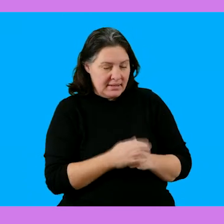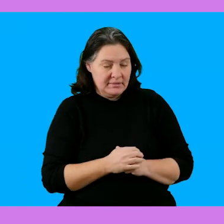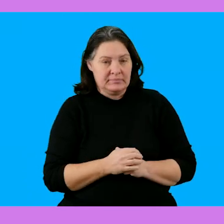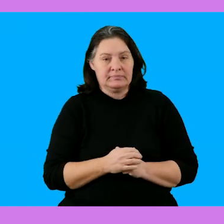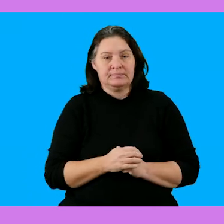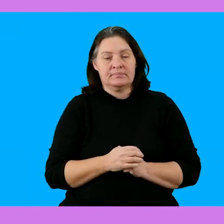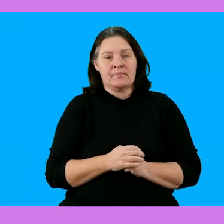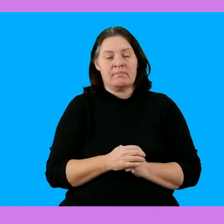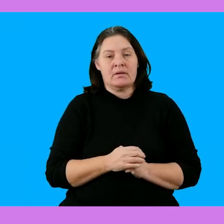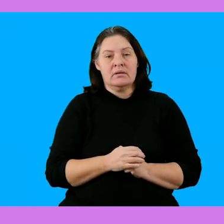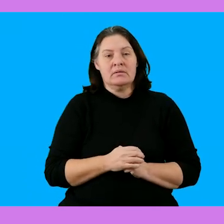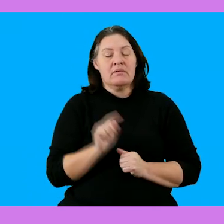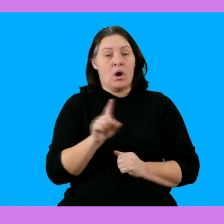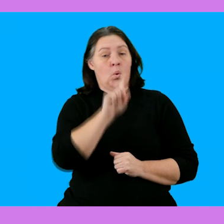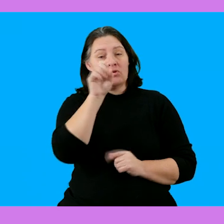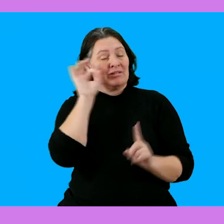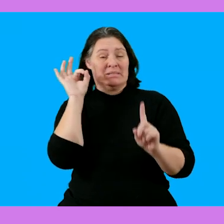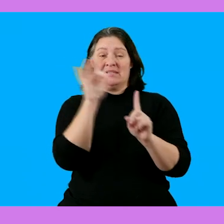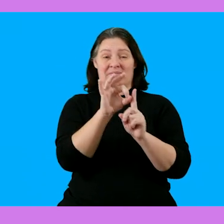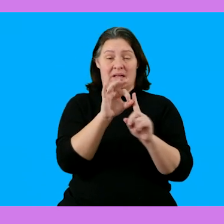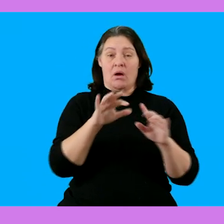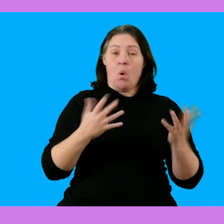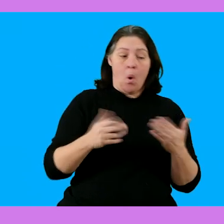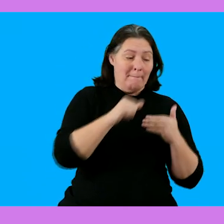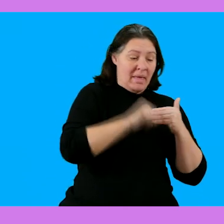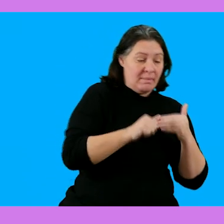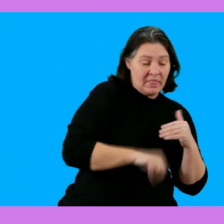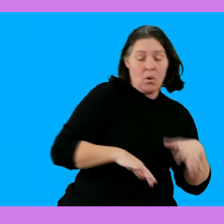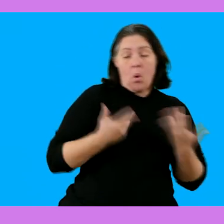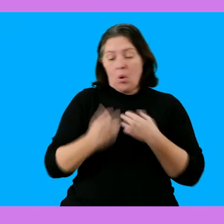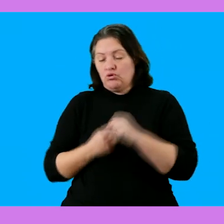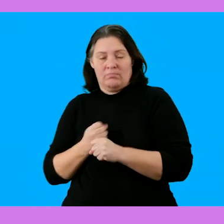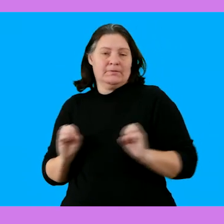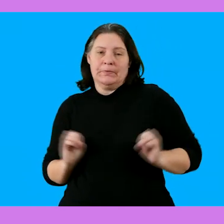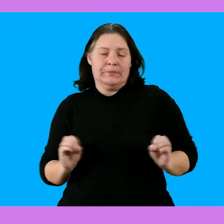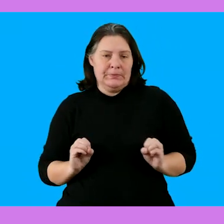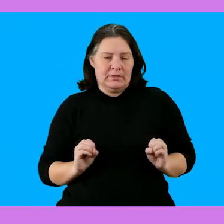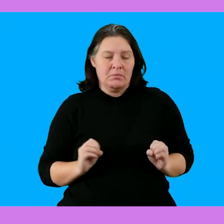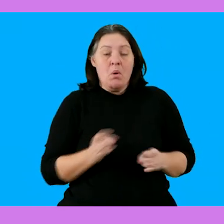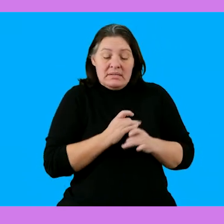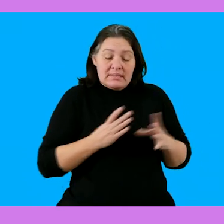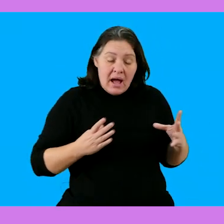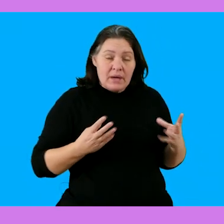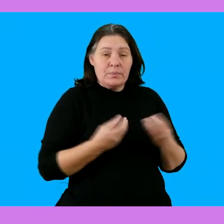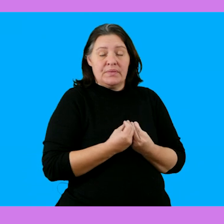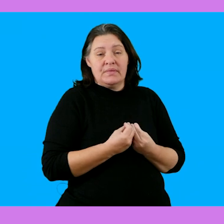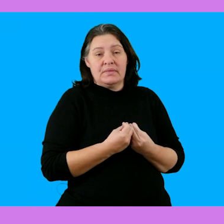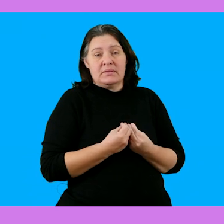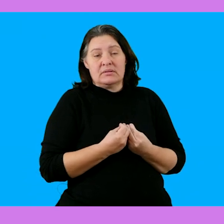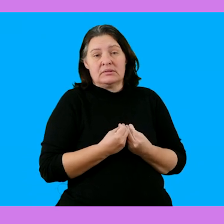So first of all, this question is not specific whether it's monthly or annually, right? So I'll start off